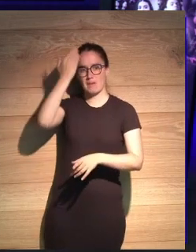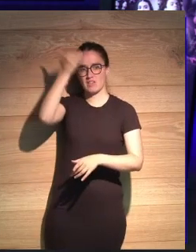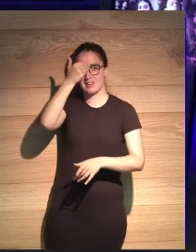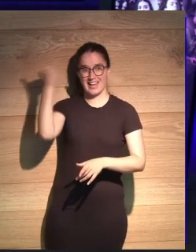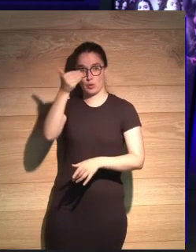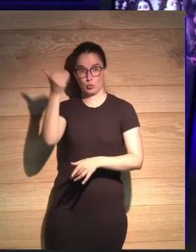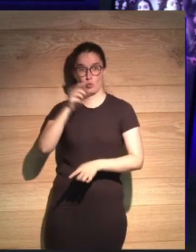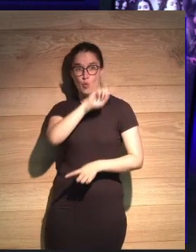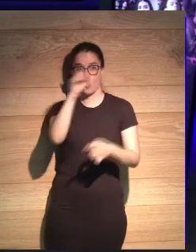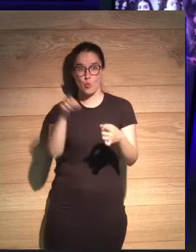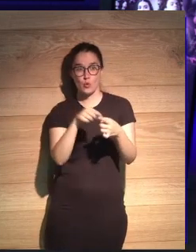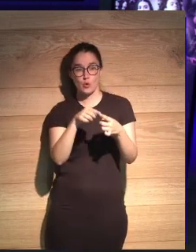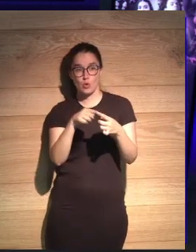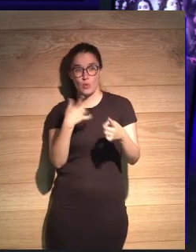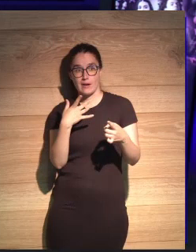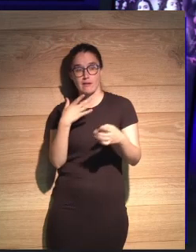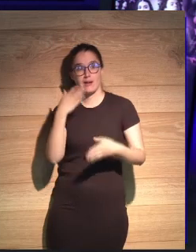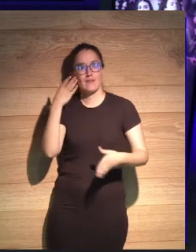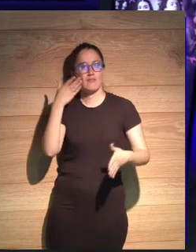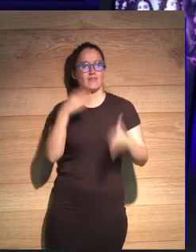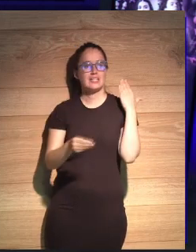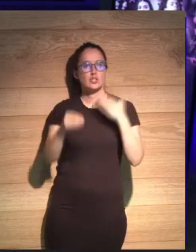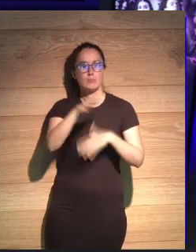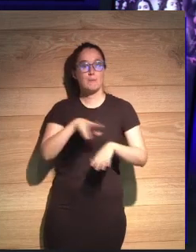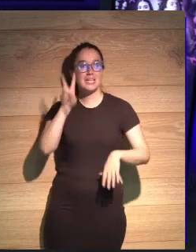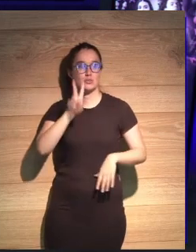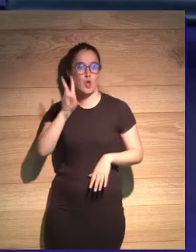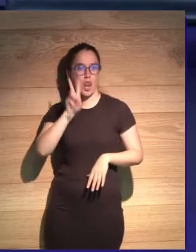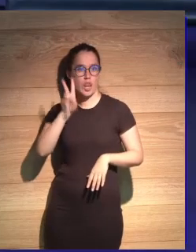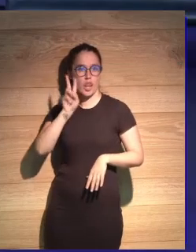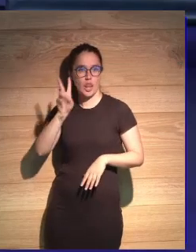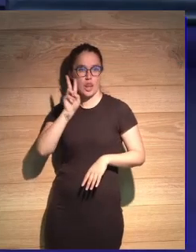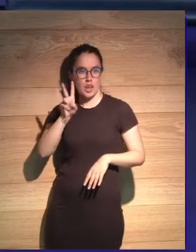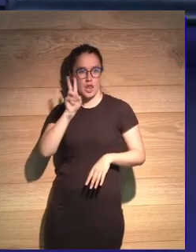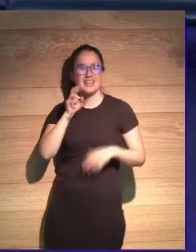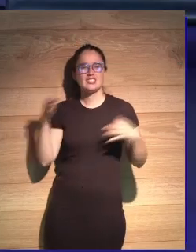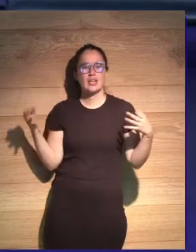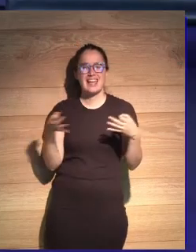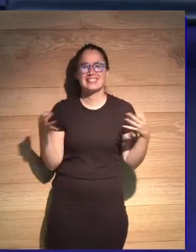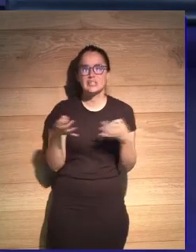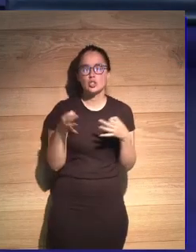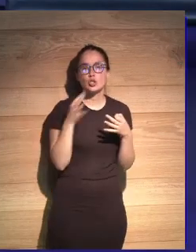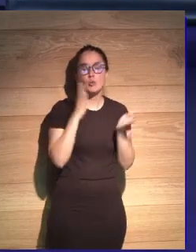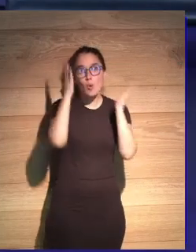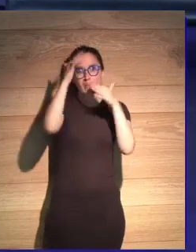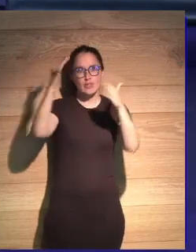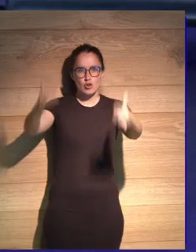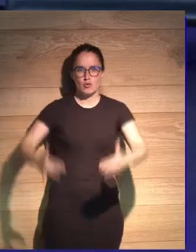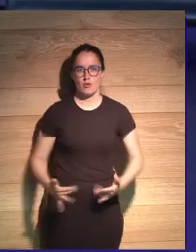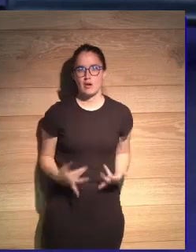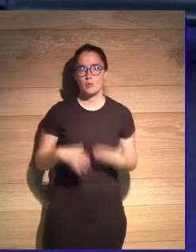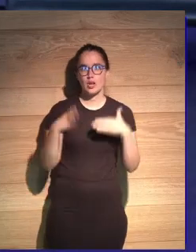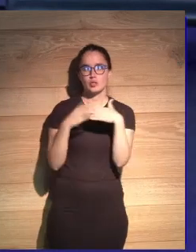associated with stroke, with brain stroke. One of them is